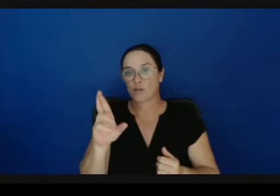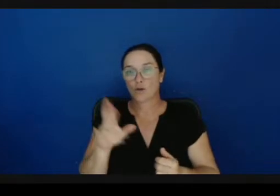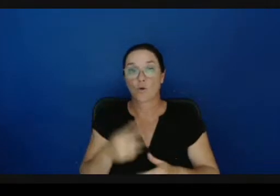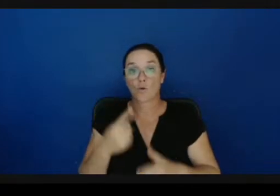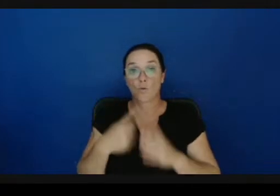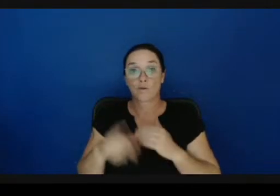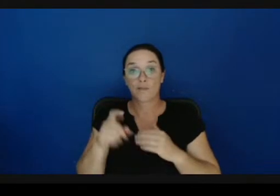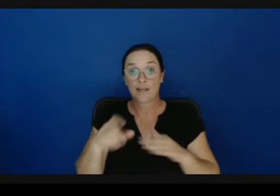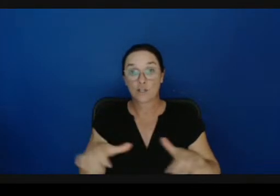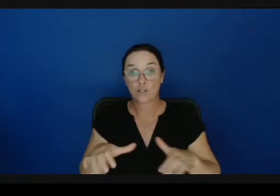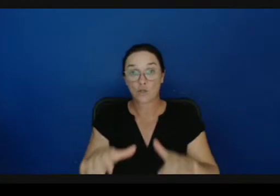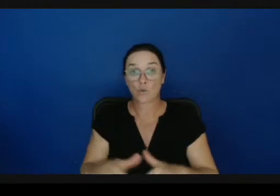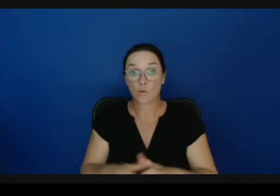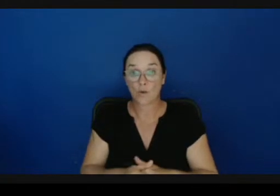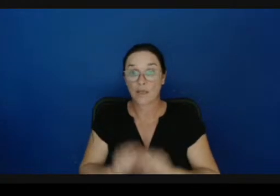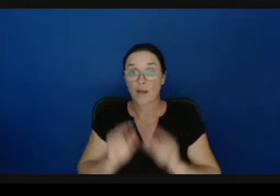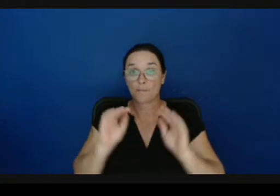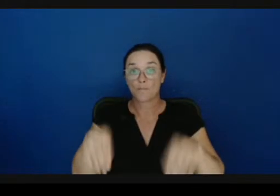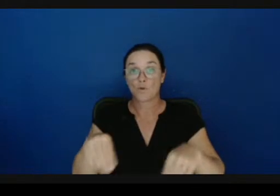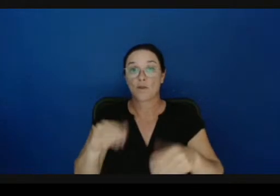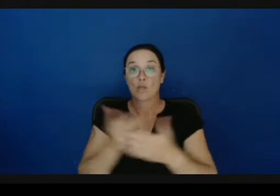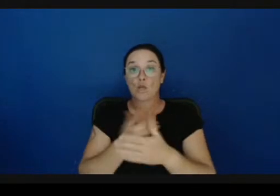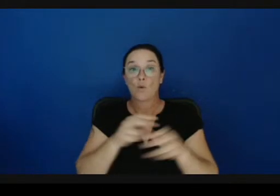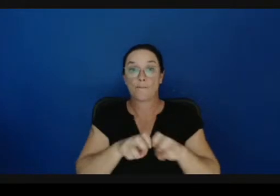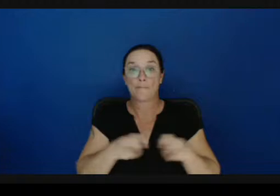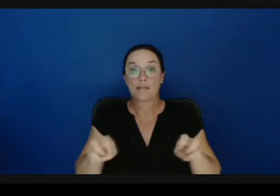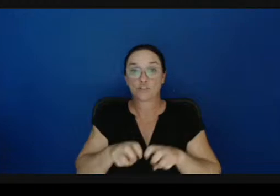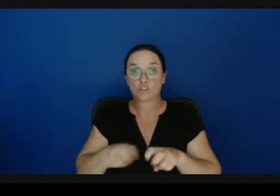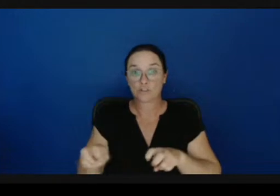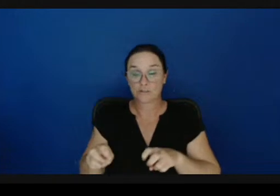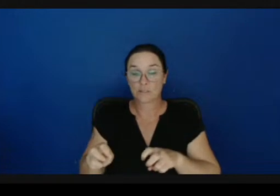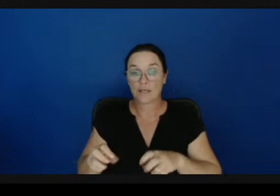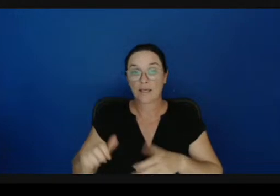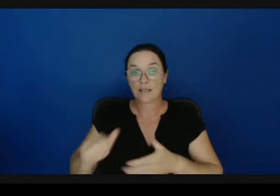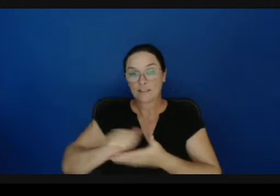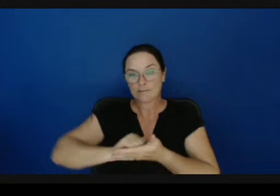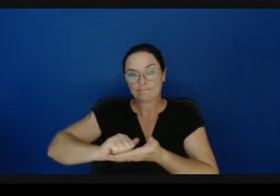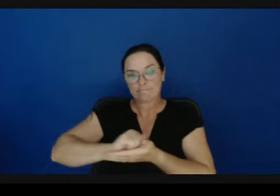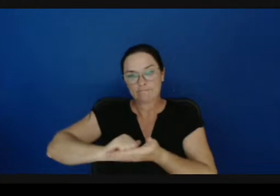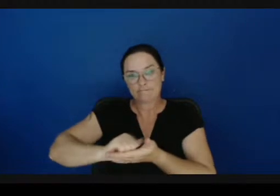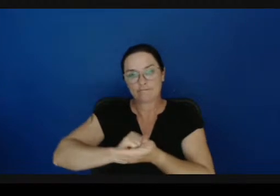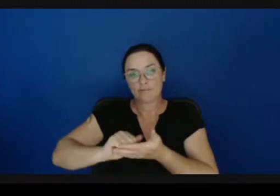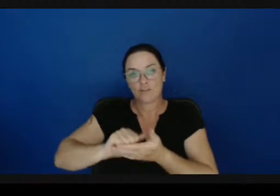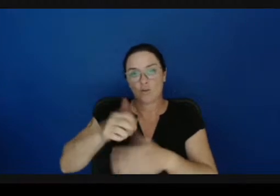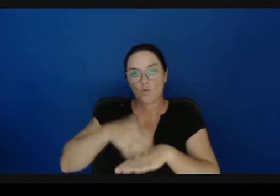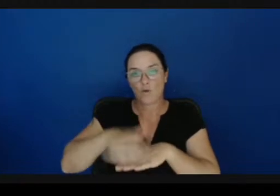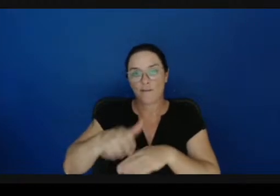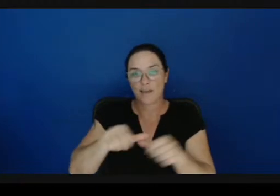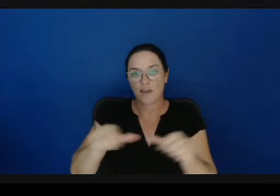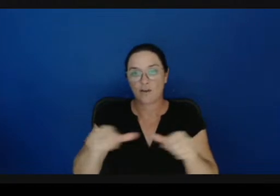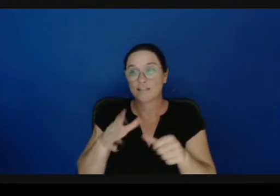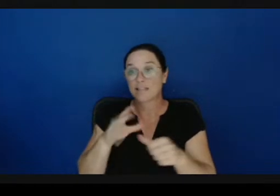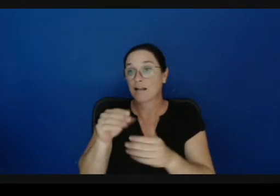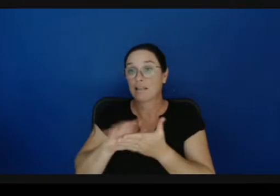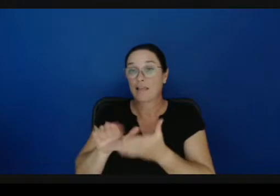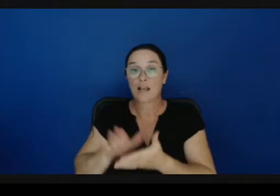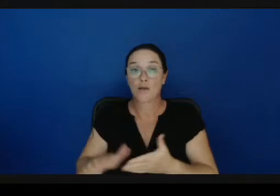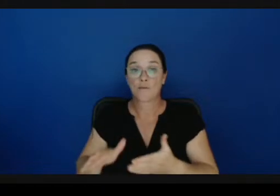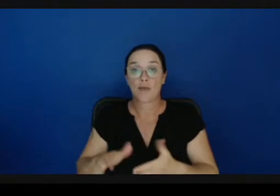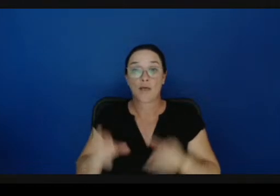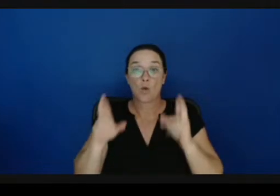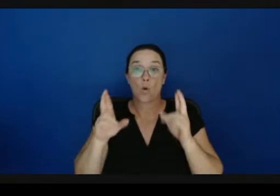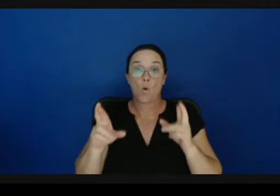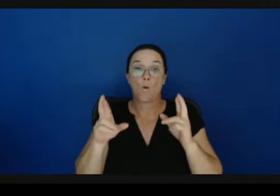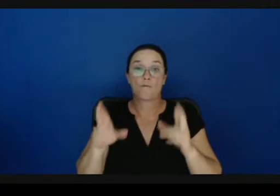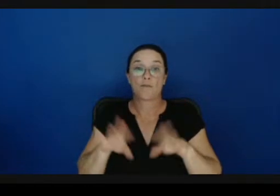Put in the new benches, sand out the rough spots, and clean up. The park hopes to reopen Sulphur Banks